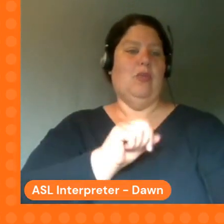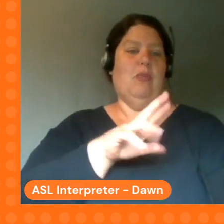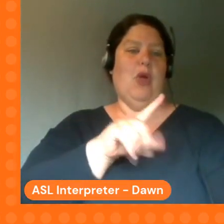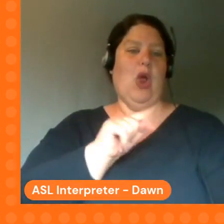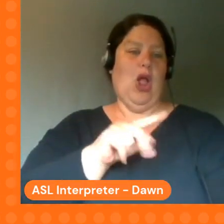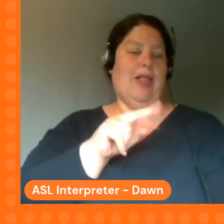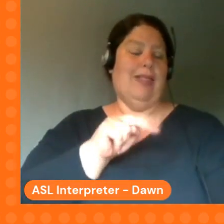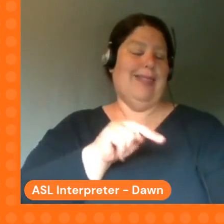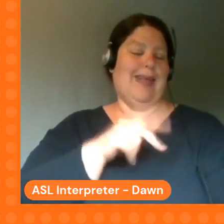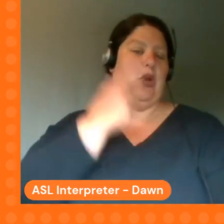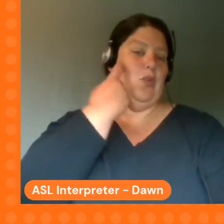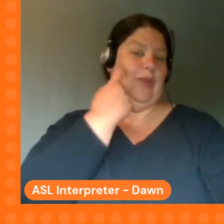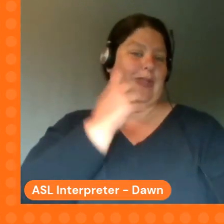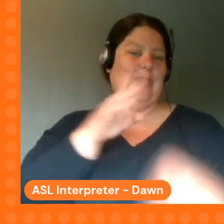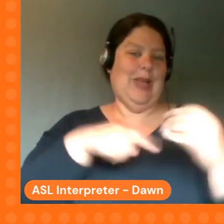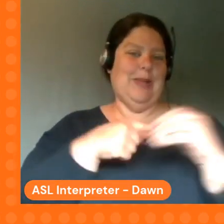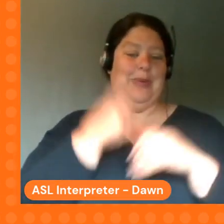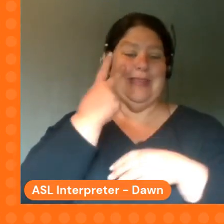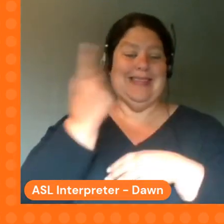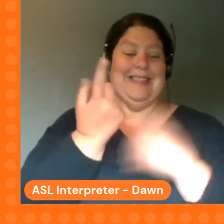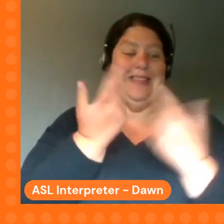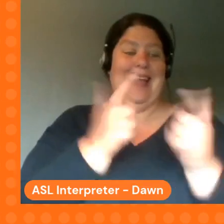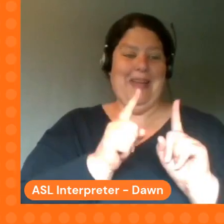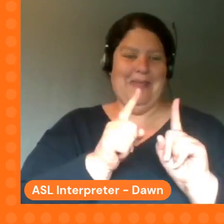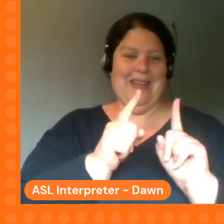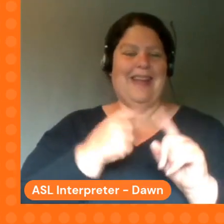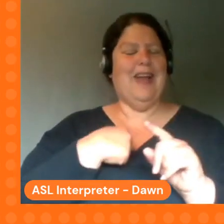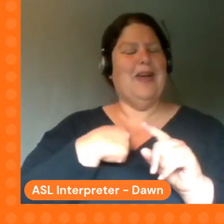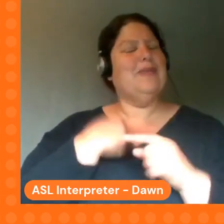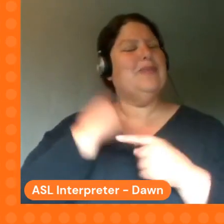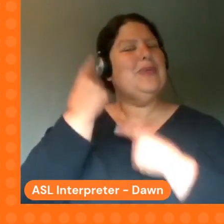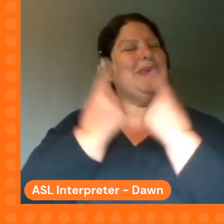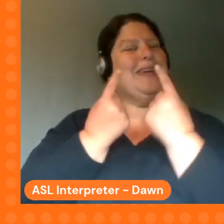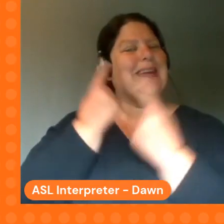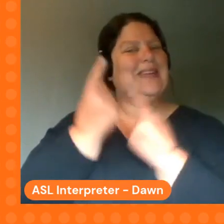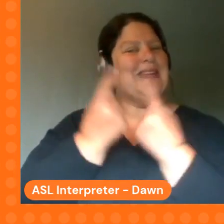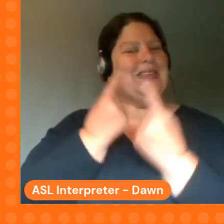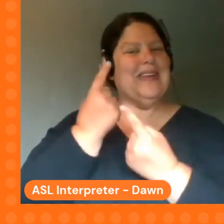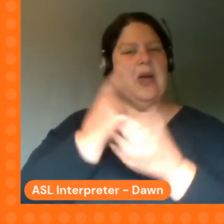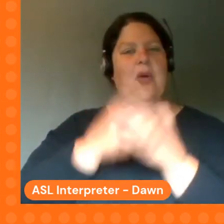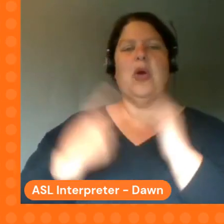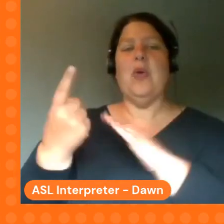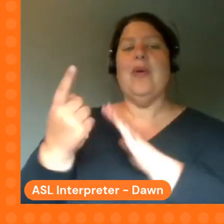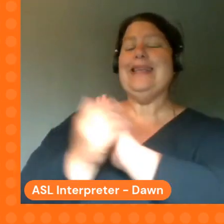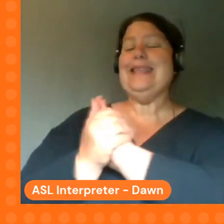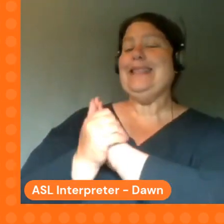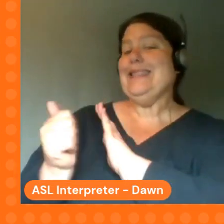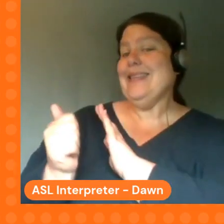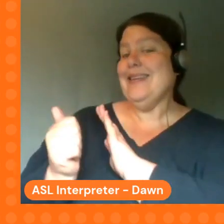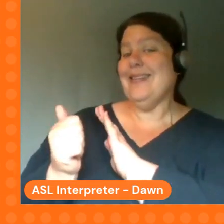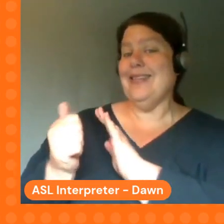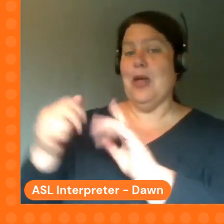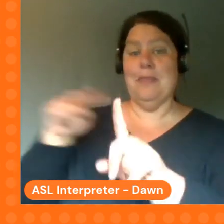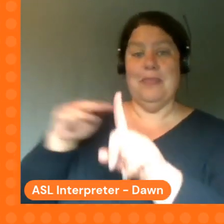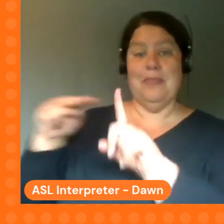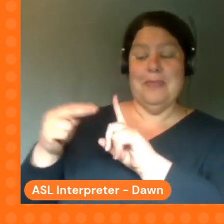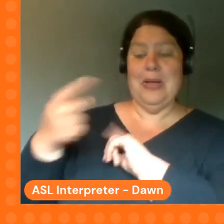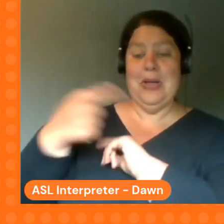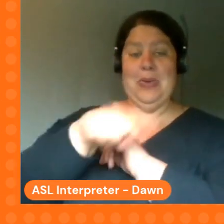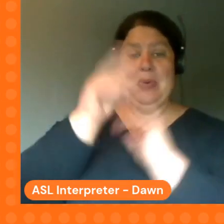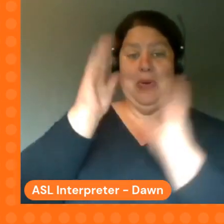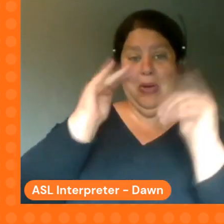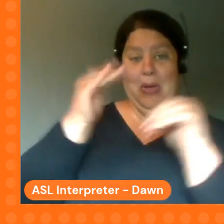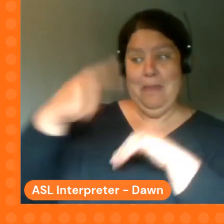seeing something happen, that child. I'm just wondering, like, what's one skill or mindset that you hope that they could carry with them into